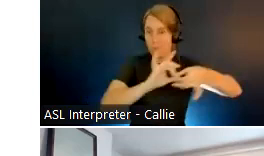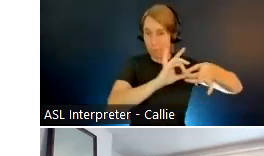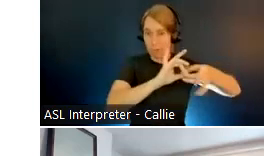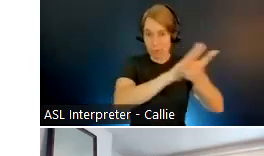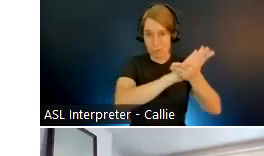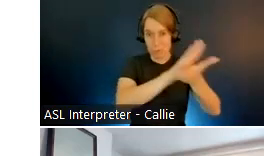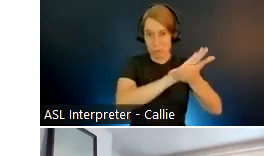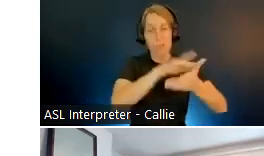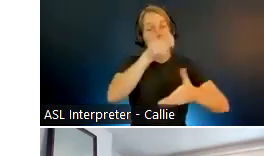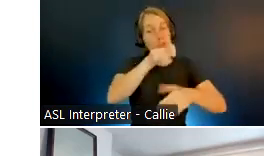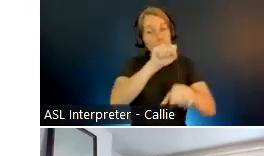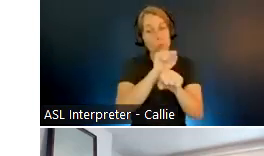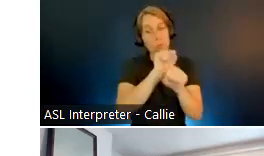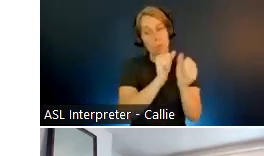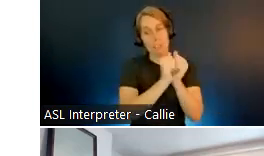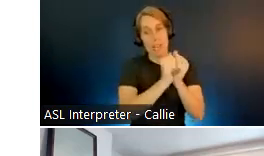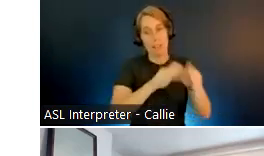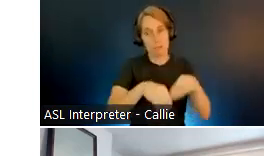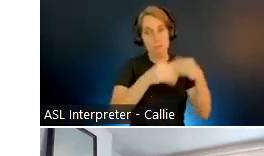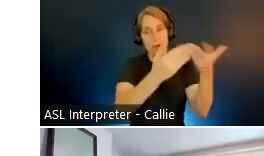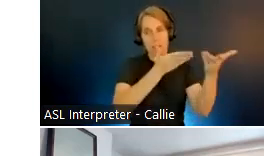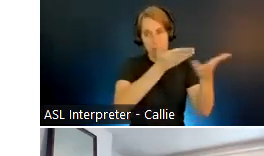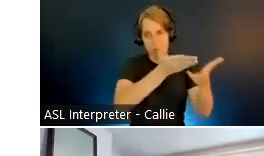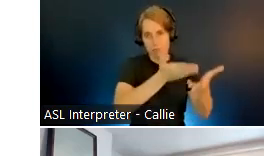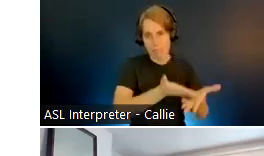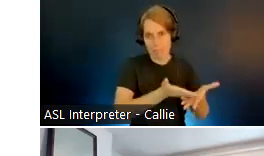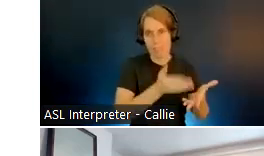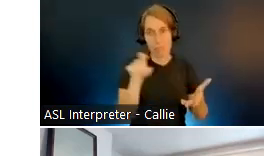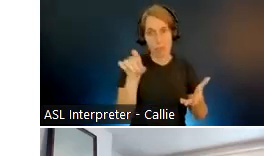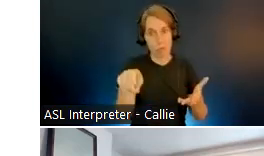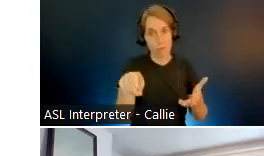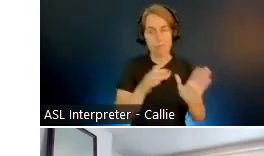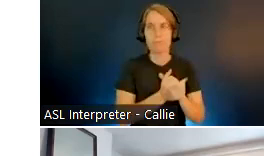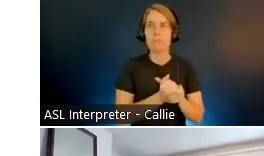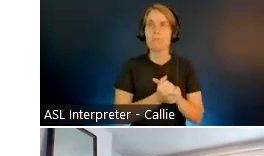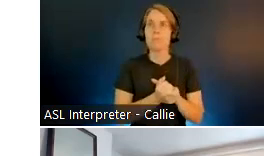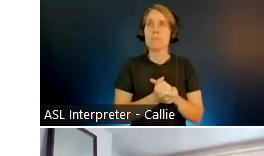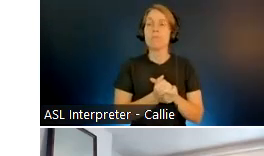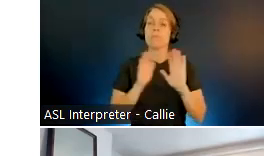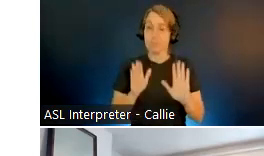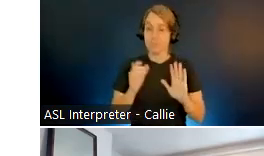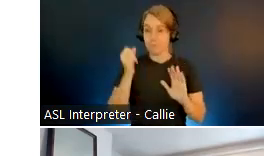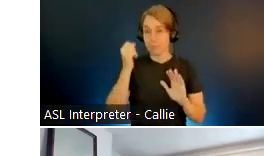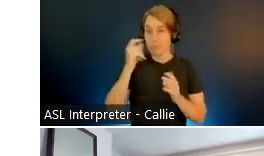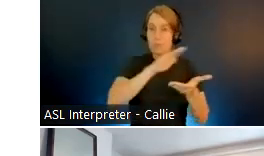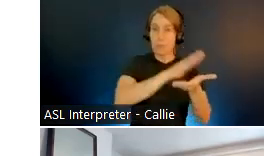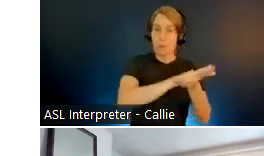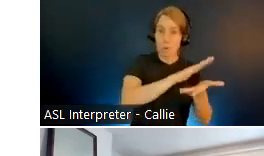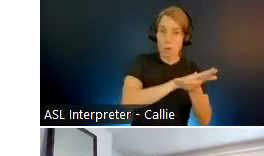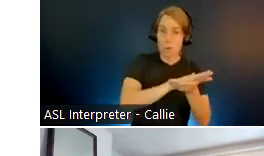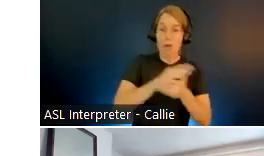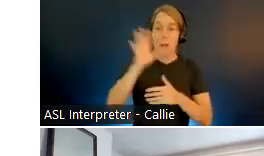working together to provide those services. And either the school or the parent can